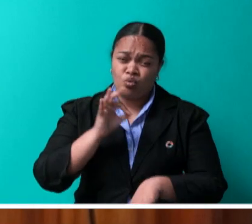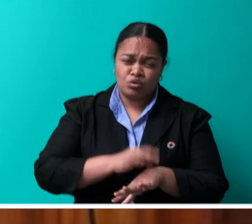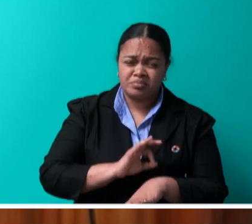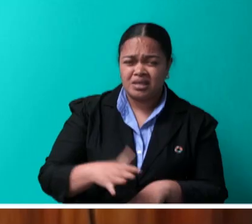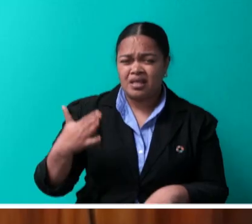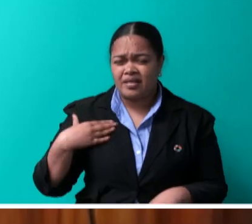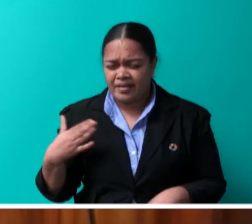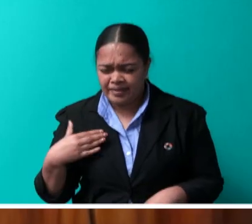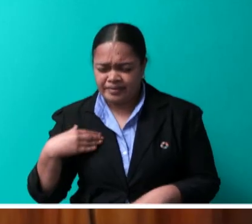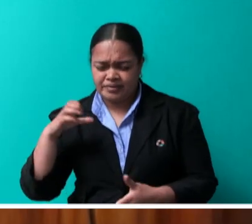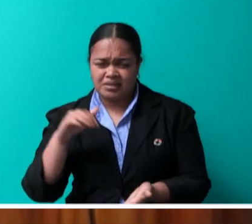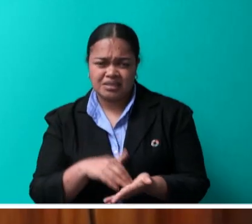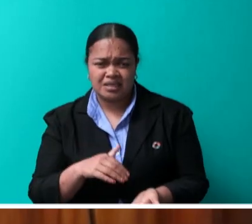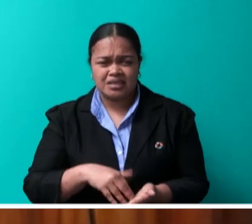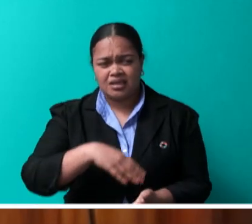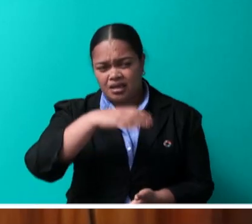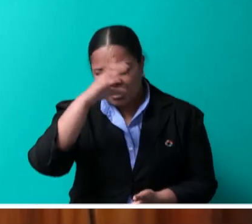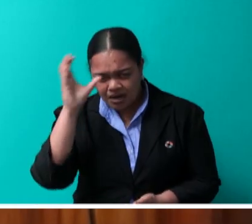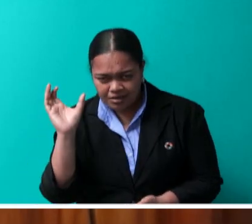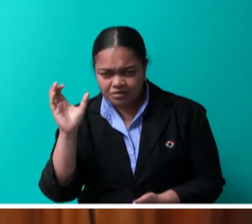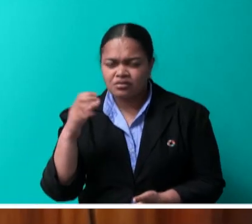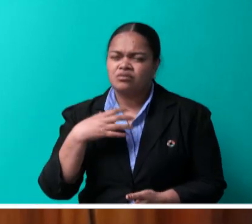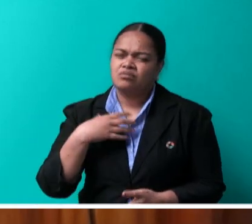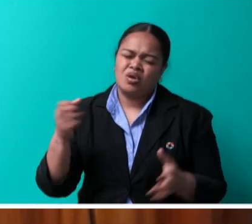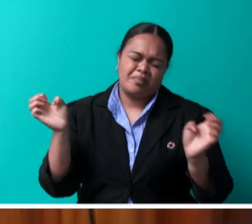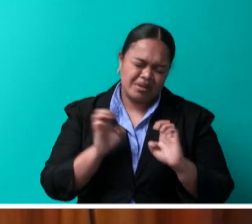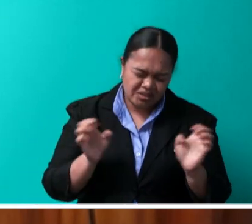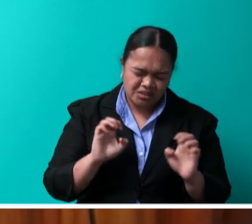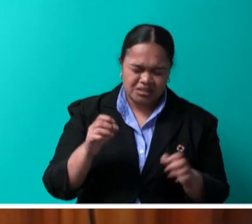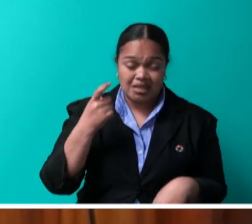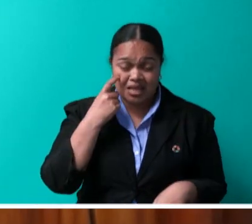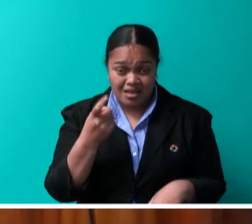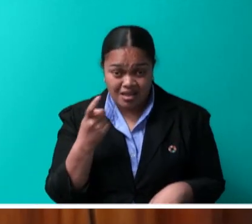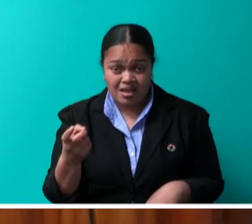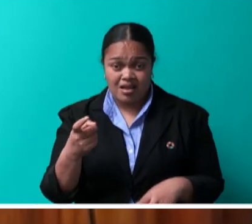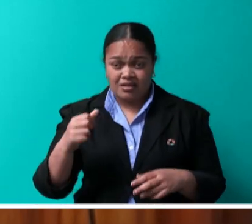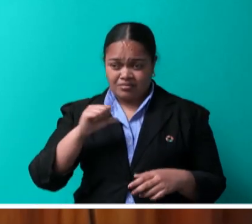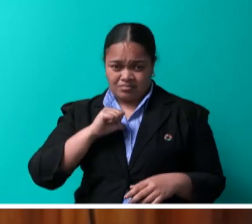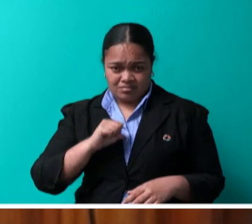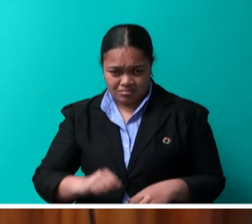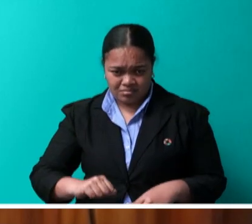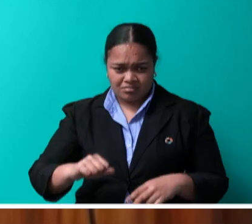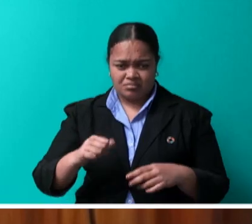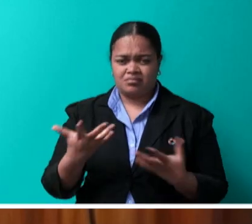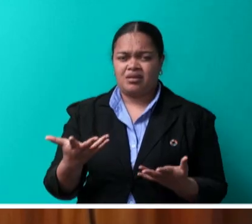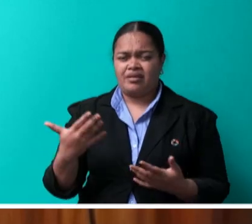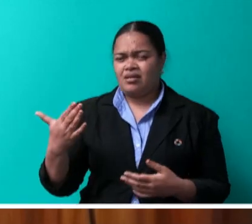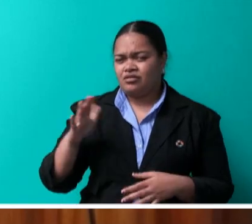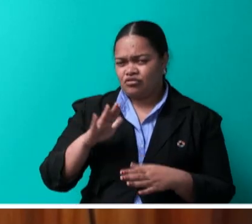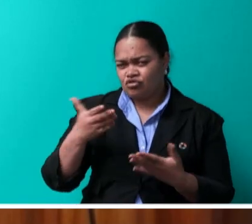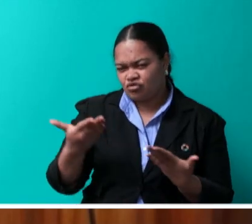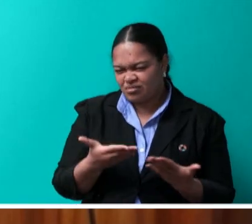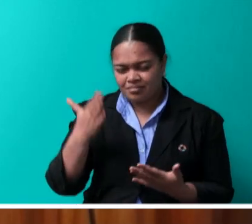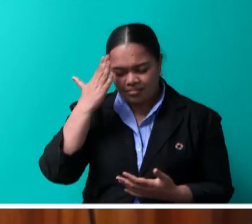nursing stations respond to growing demand for emergency care, surgery, maternal and child health, mental